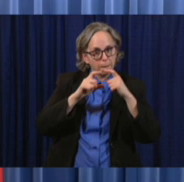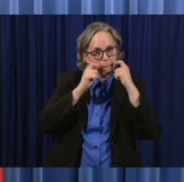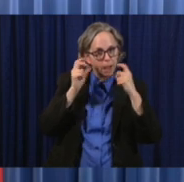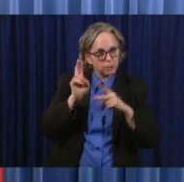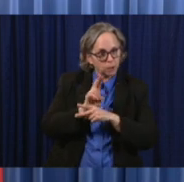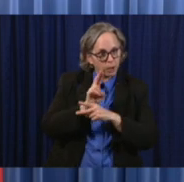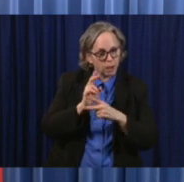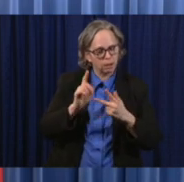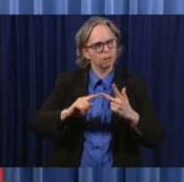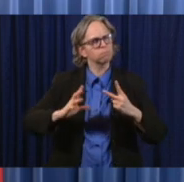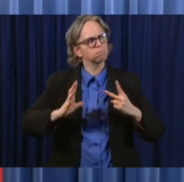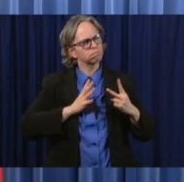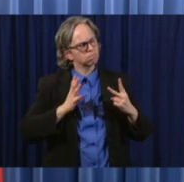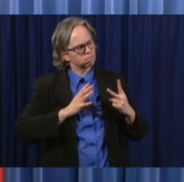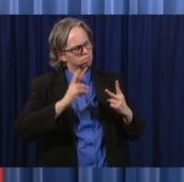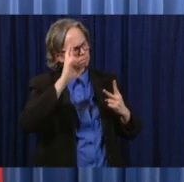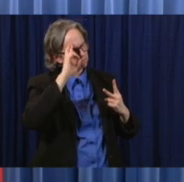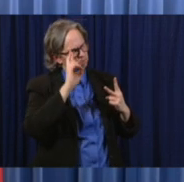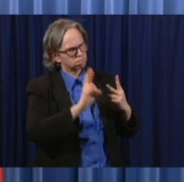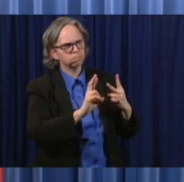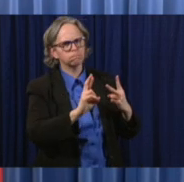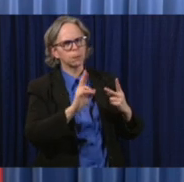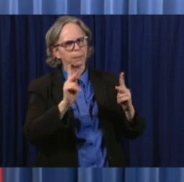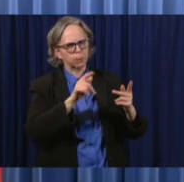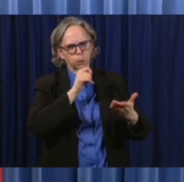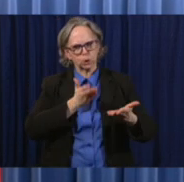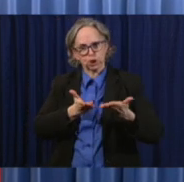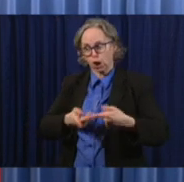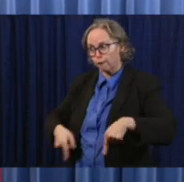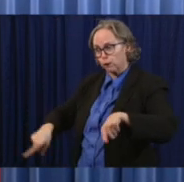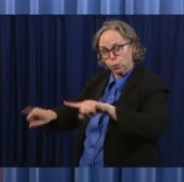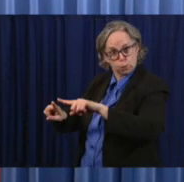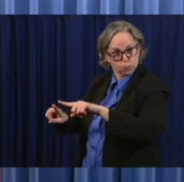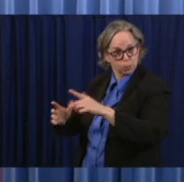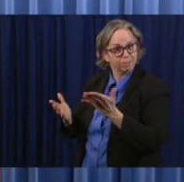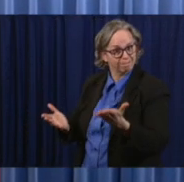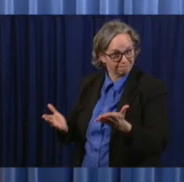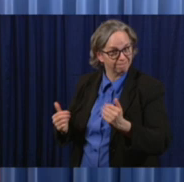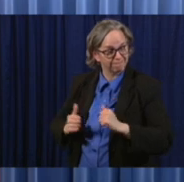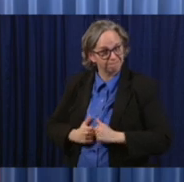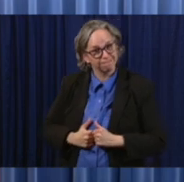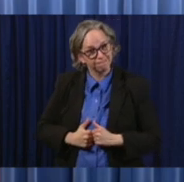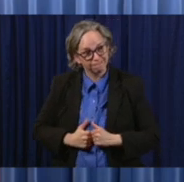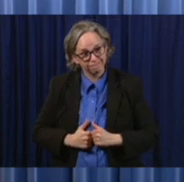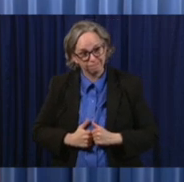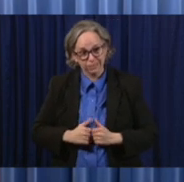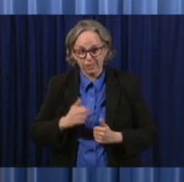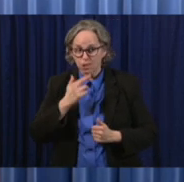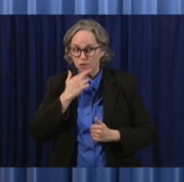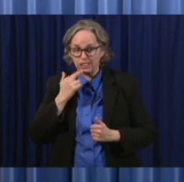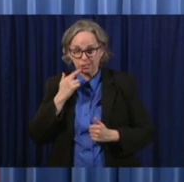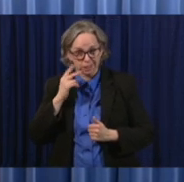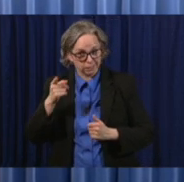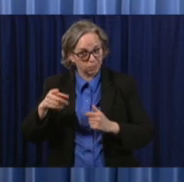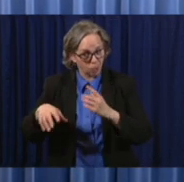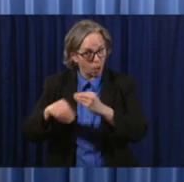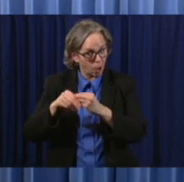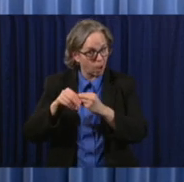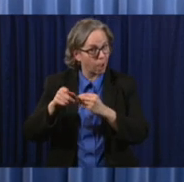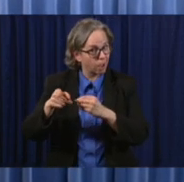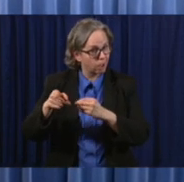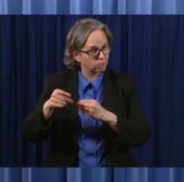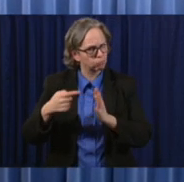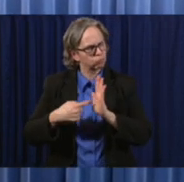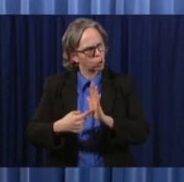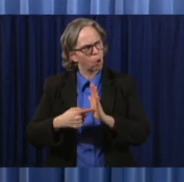are serving you in the retail business. Later on, when the restaurants are open, as a matter of courtesy to people who are serving